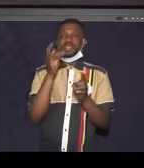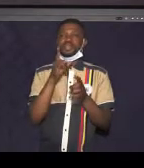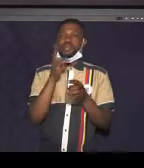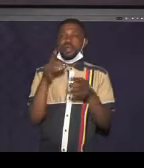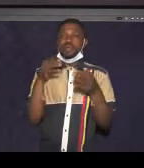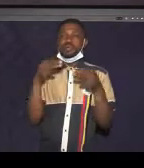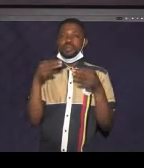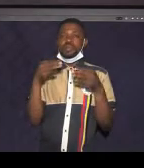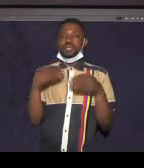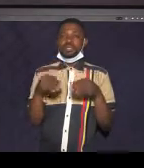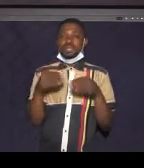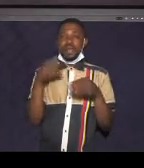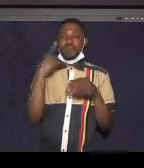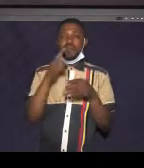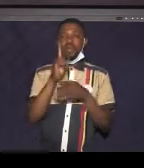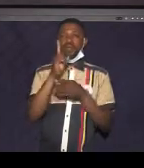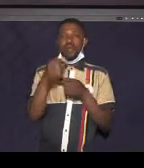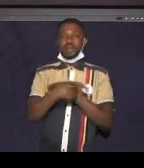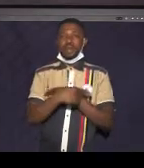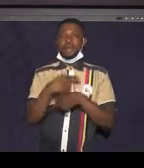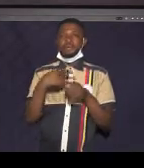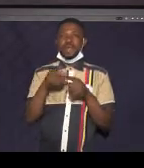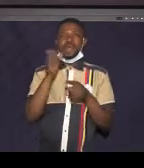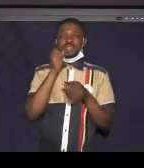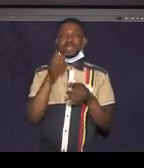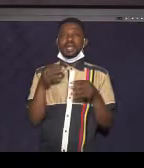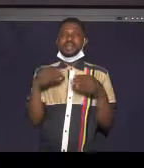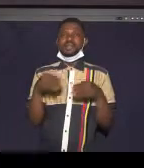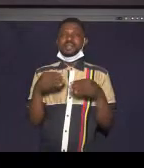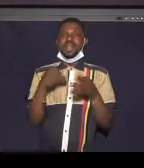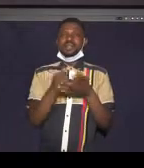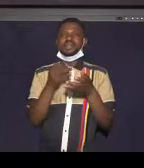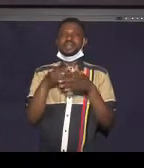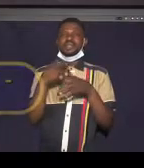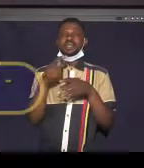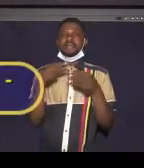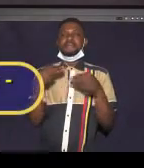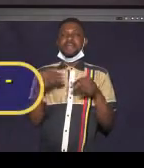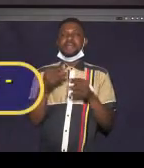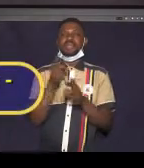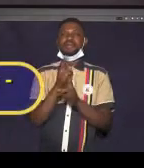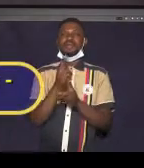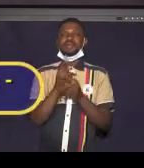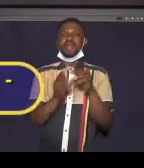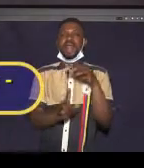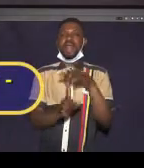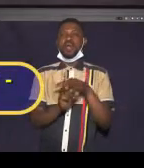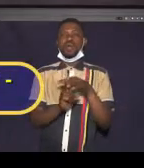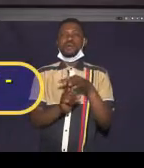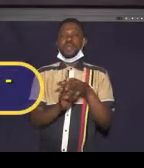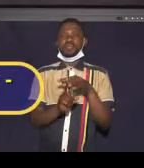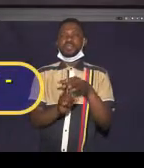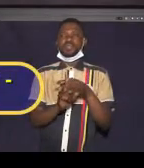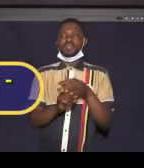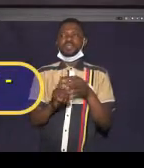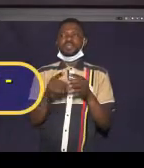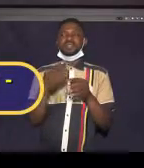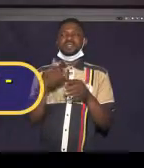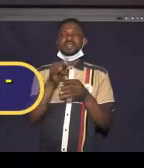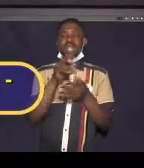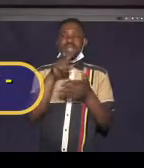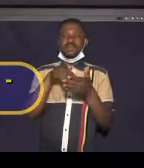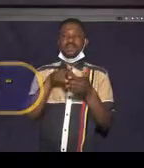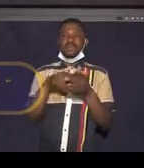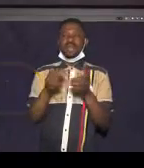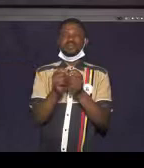just one day, but she sells clothes in the market. It's a regular occurrence. They read